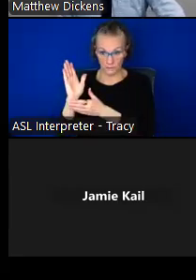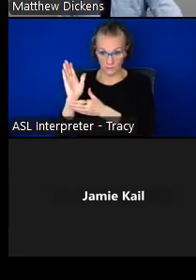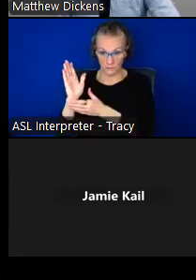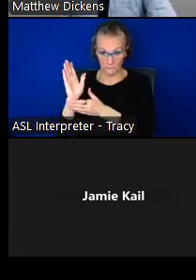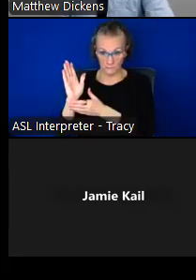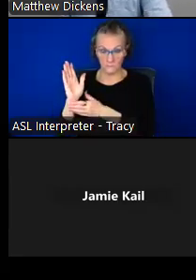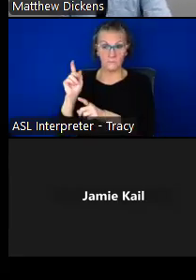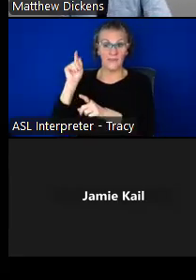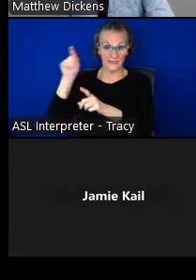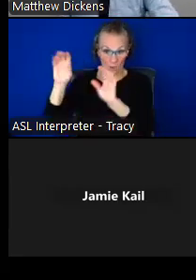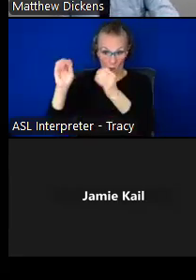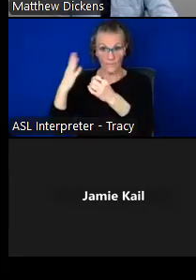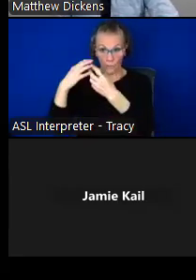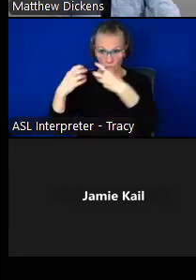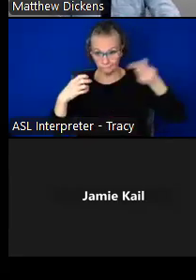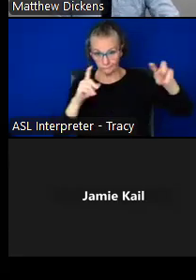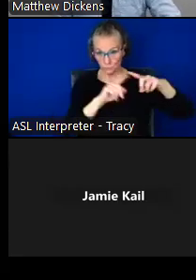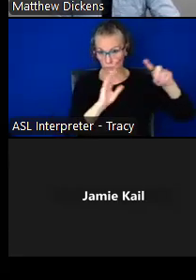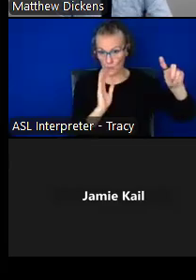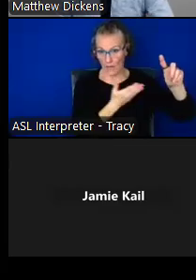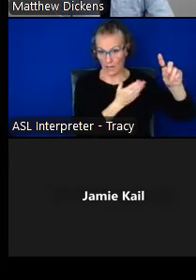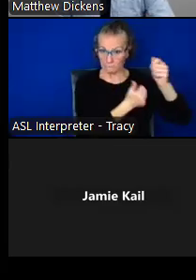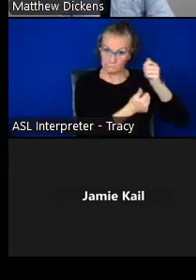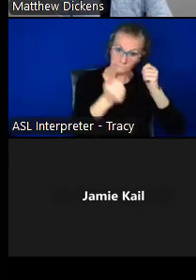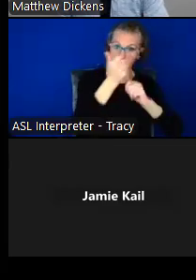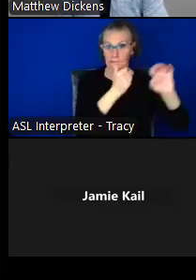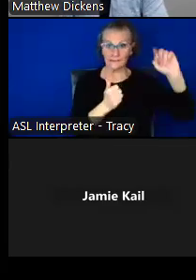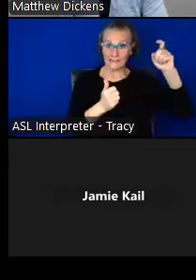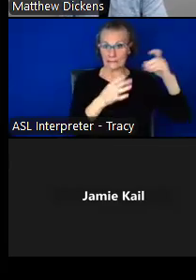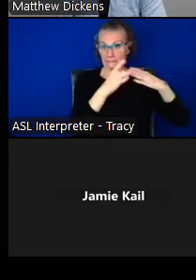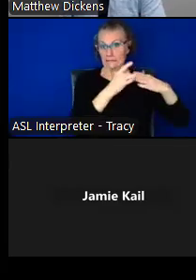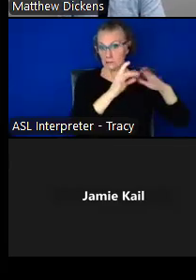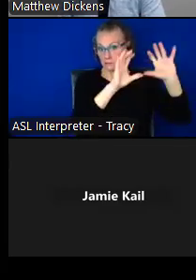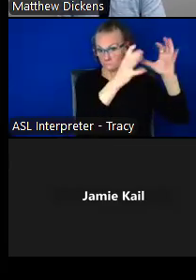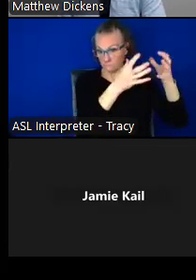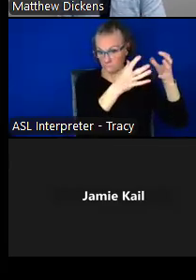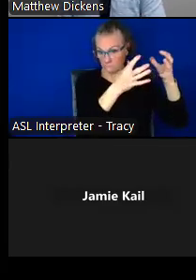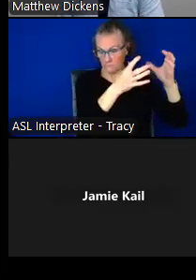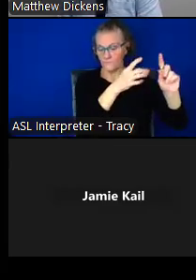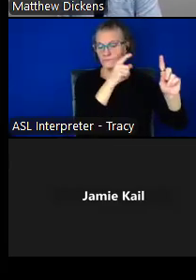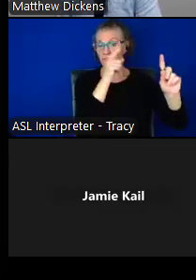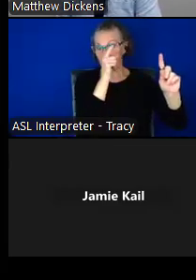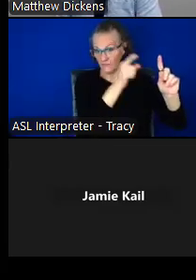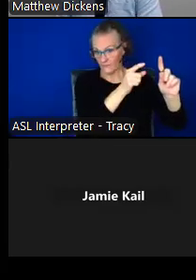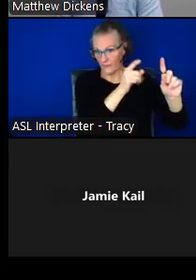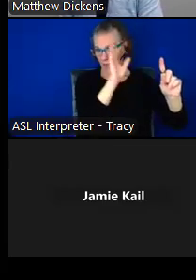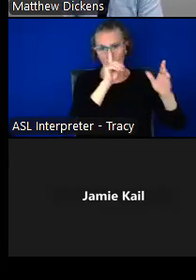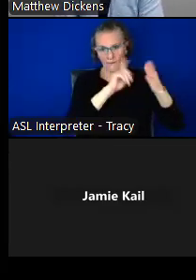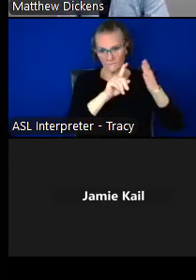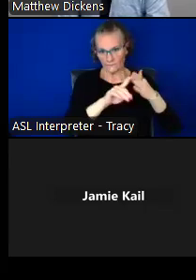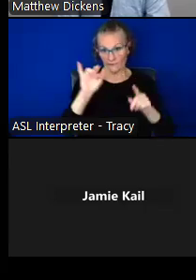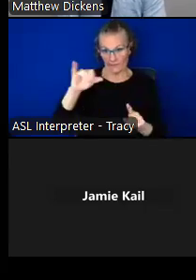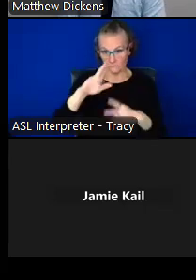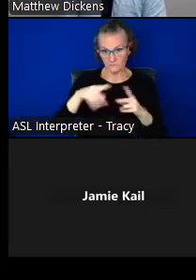and they will route that to our executive leadership of the program and they will look into the